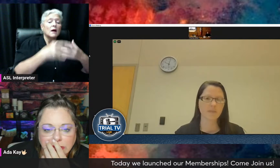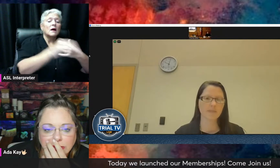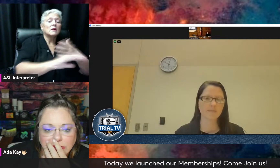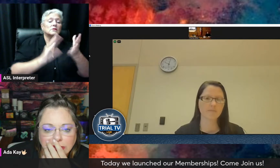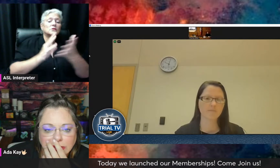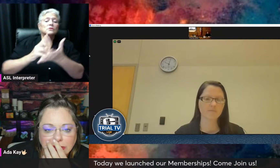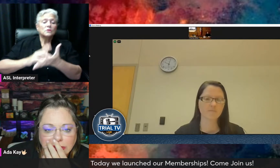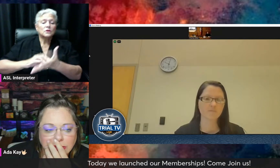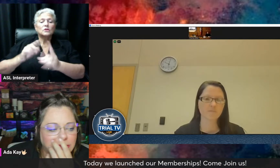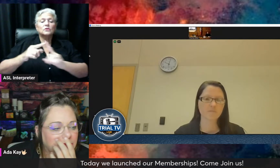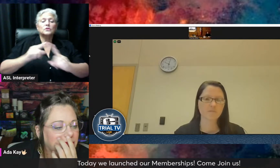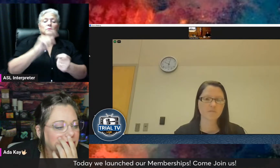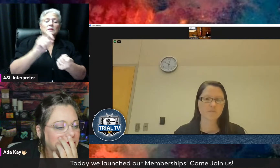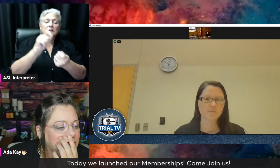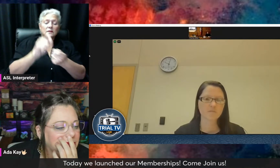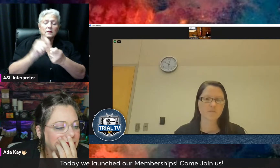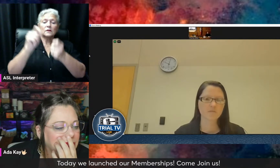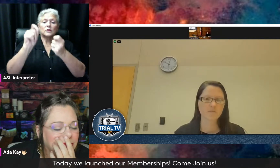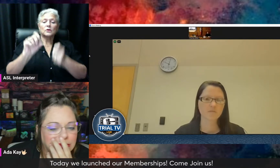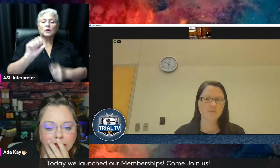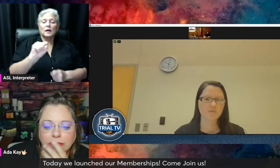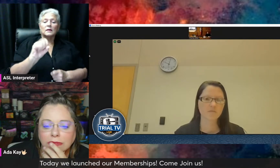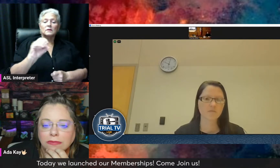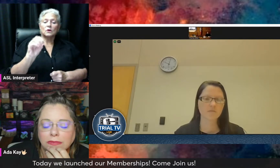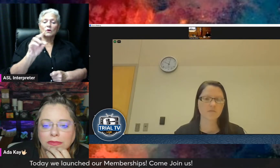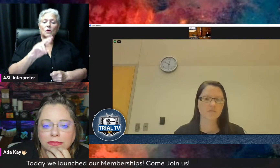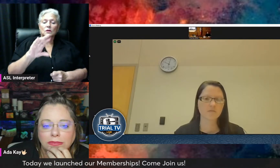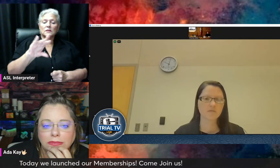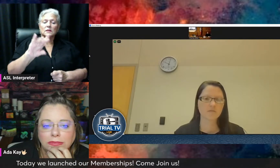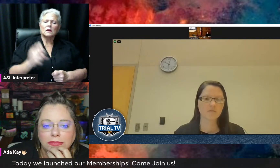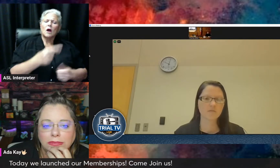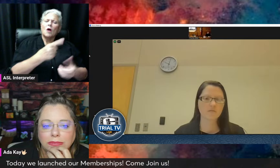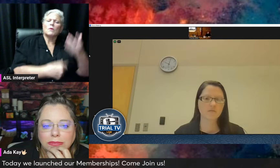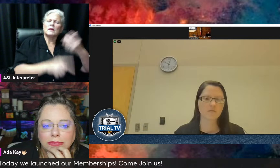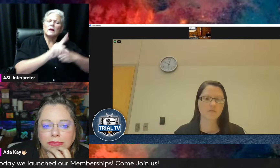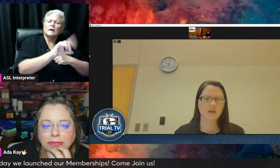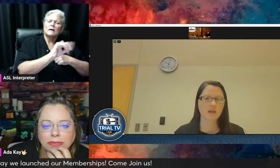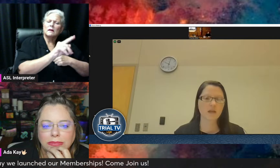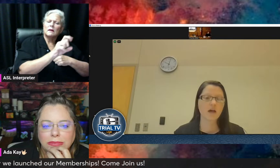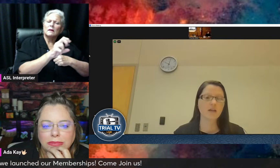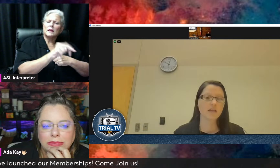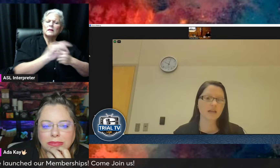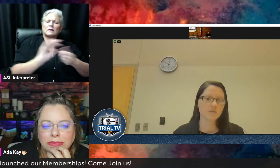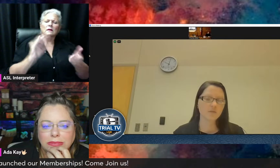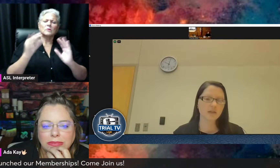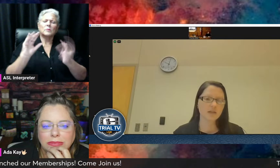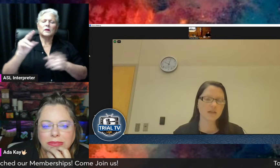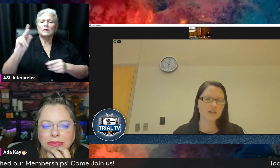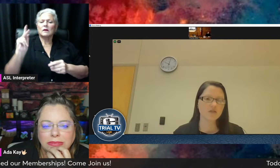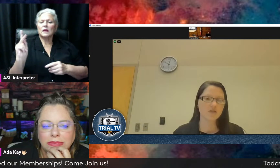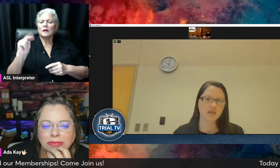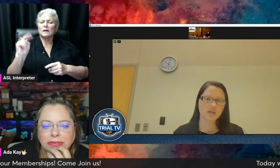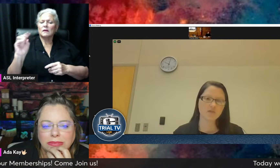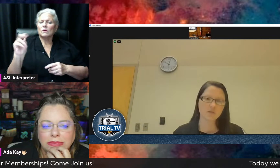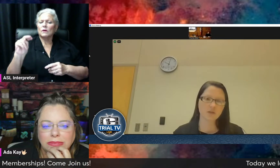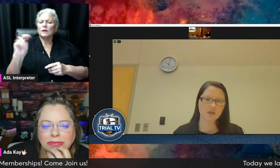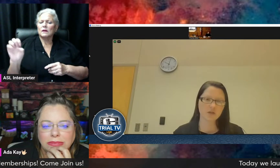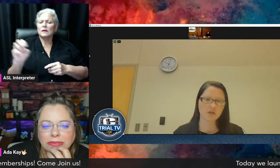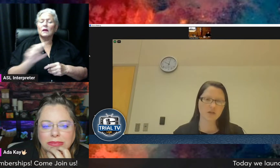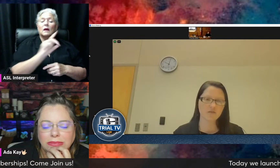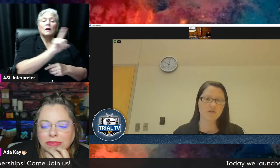you just tell me what exactly is a latent print versus a known print? A latent print is the